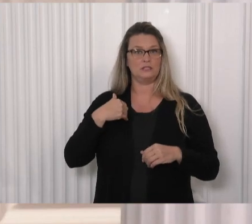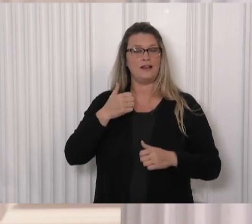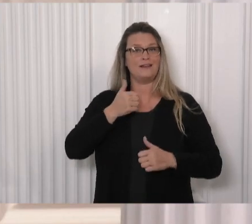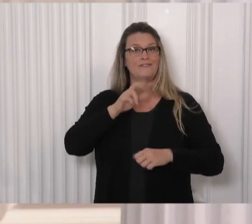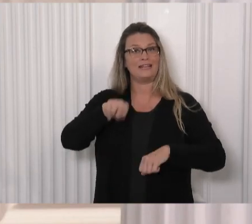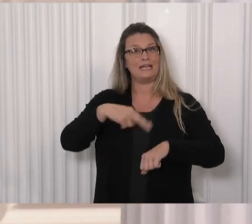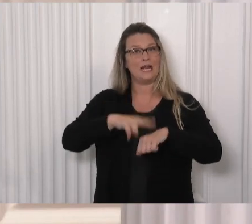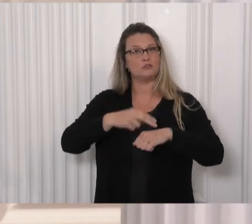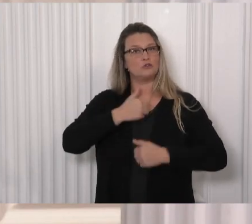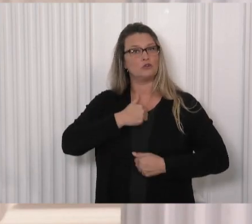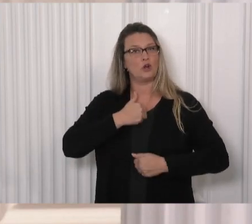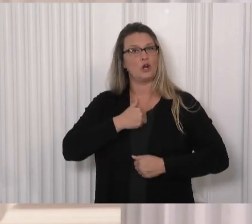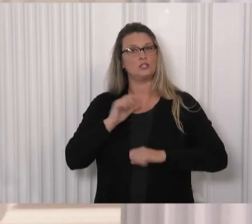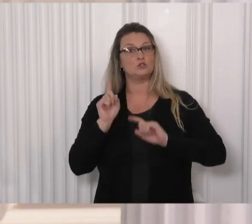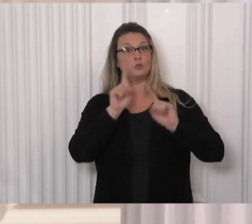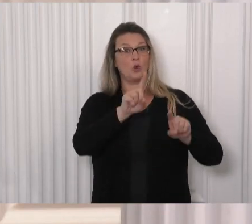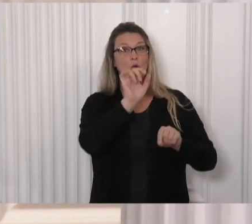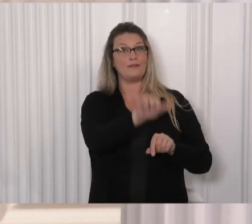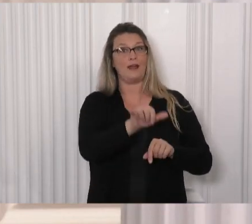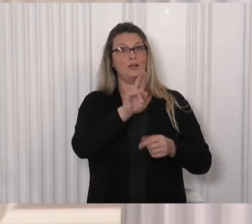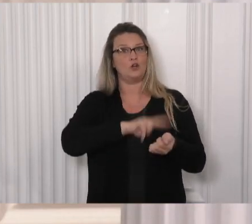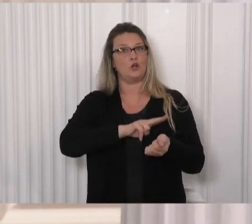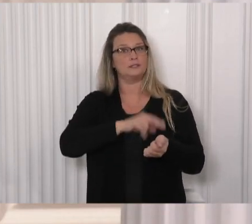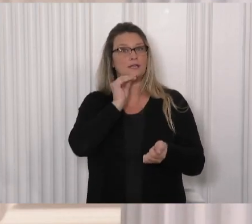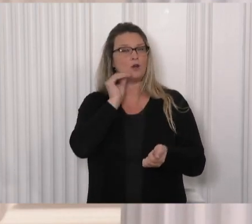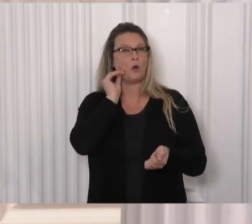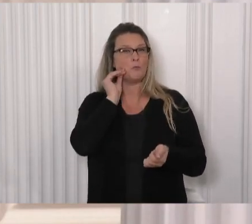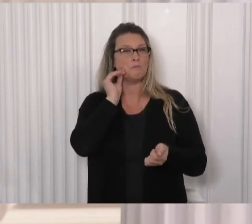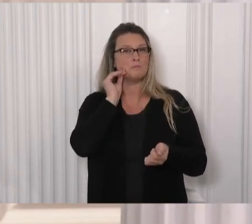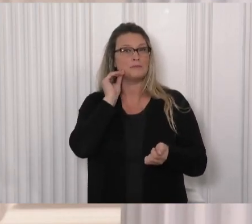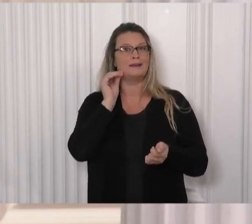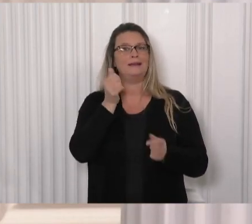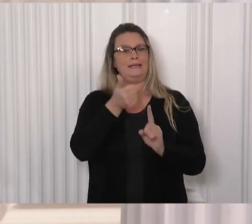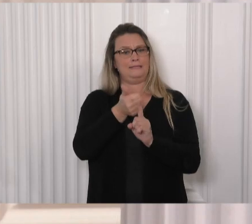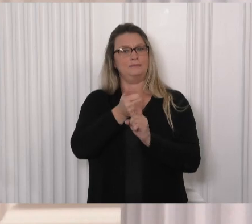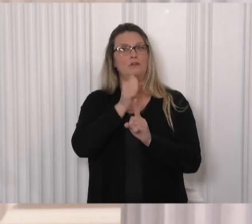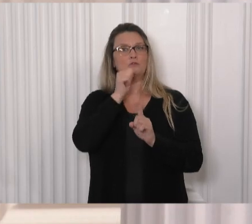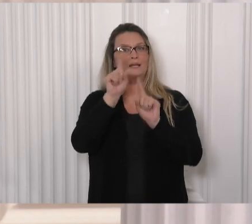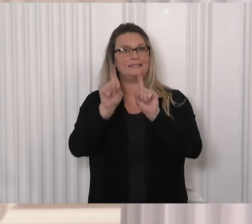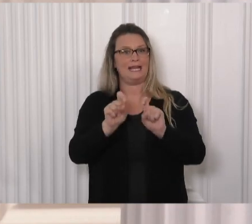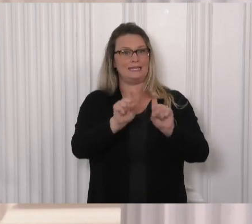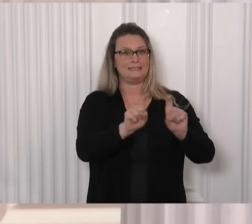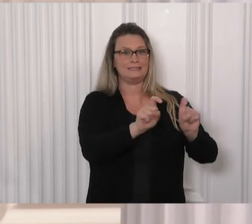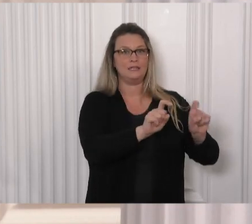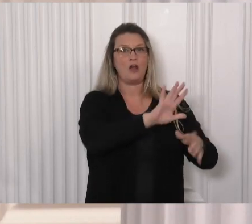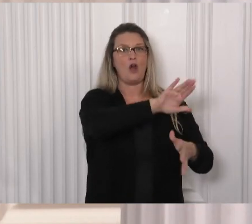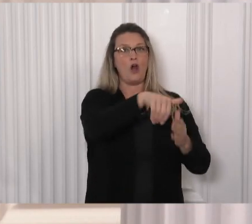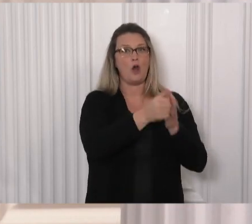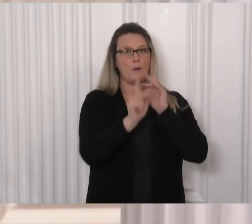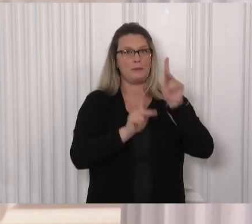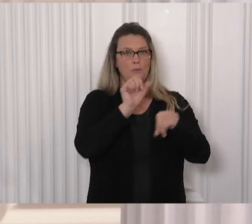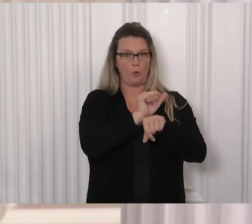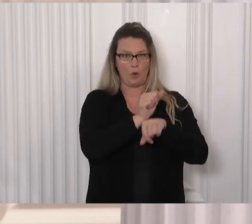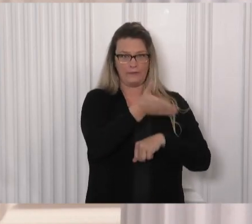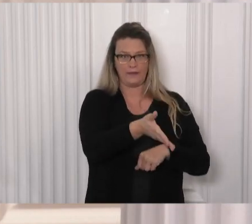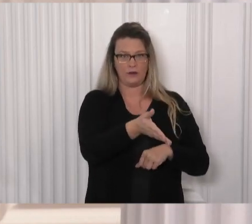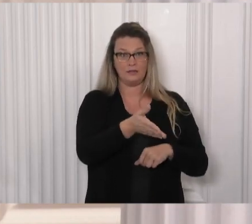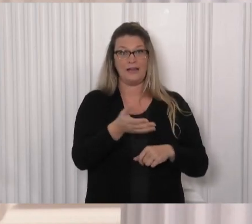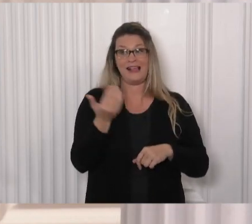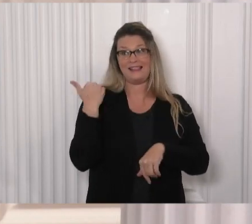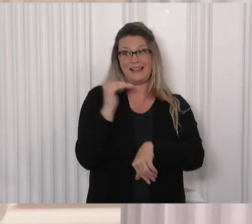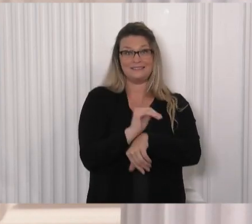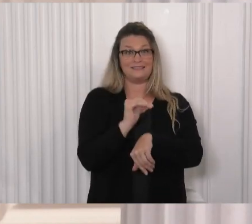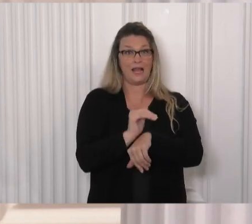where we had this positive test and to test everyone there. They left last night to do just that.